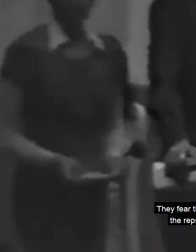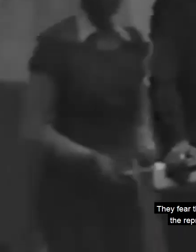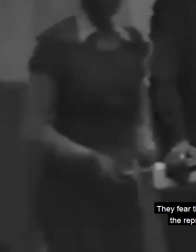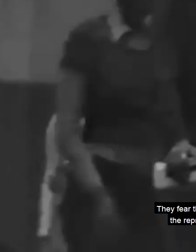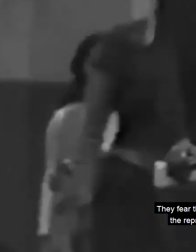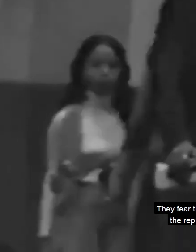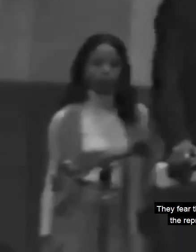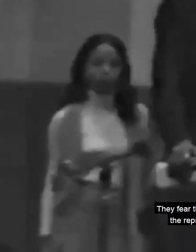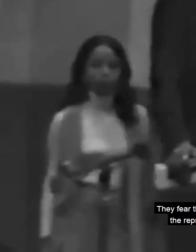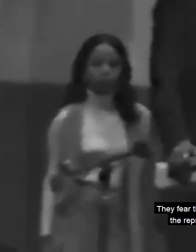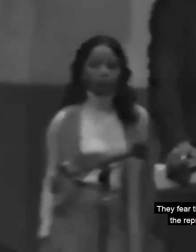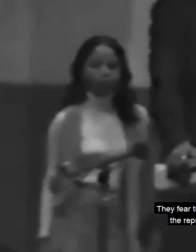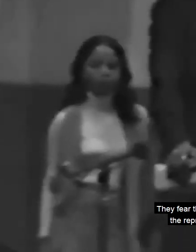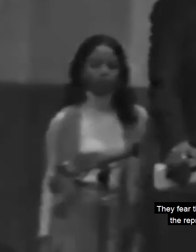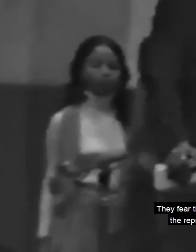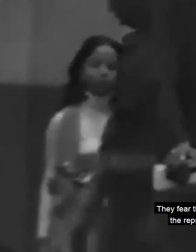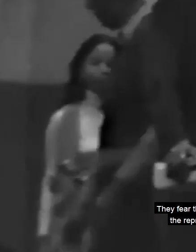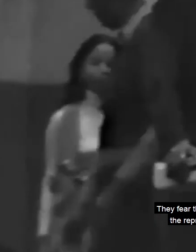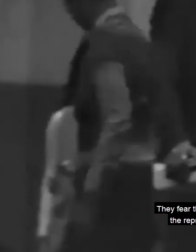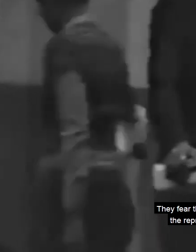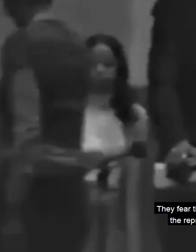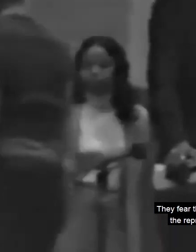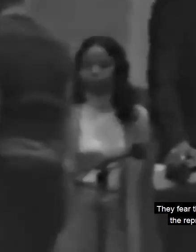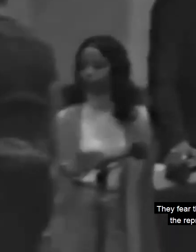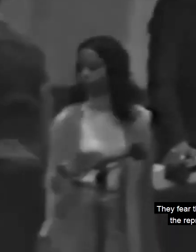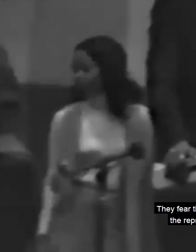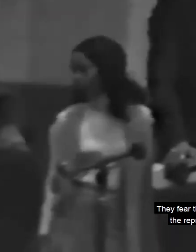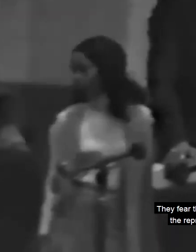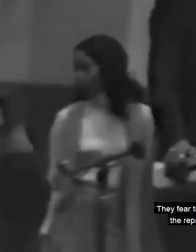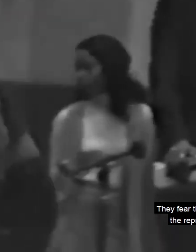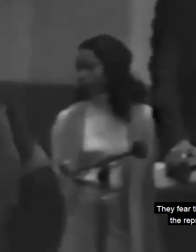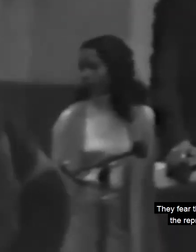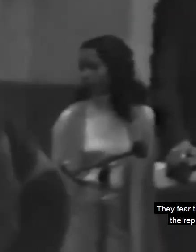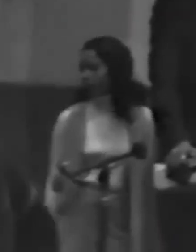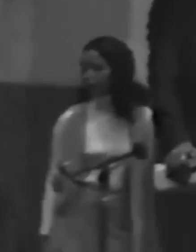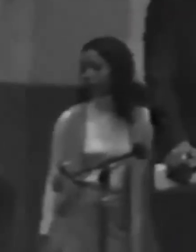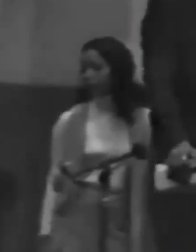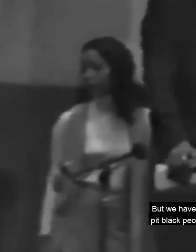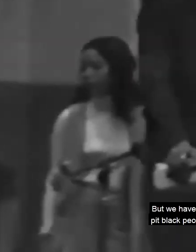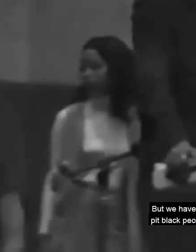the oppressor, the repressor, the exploiter.